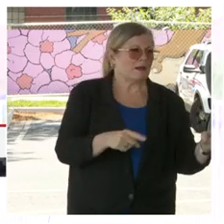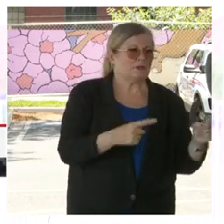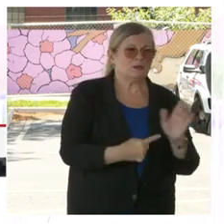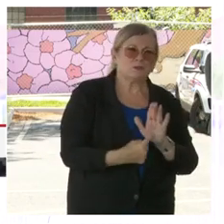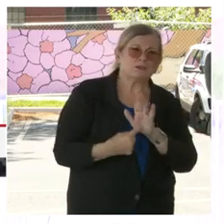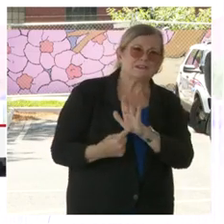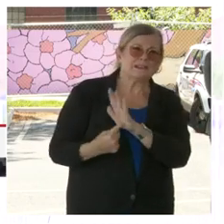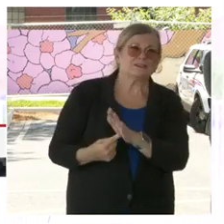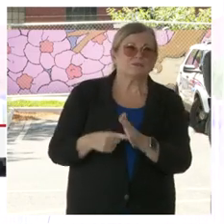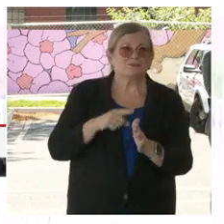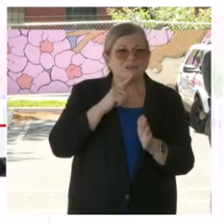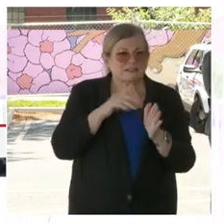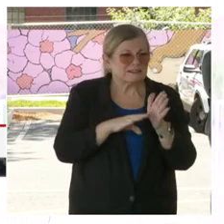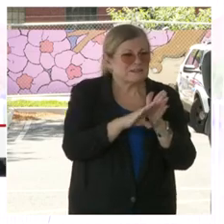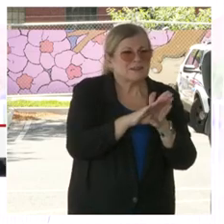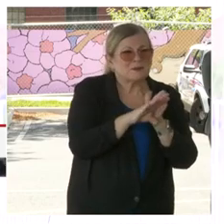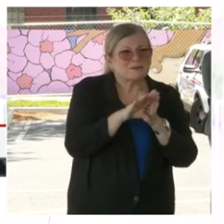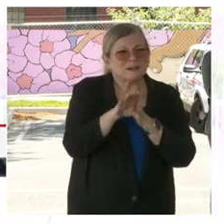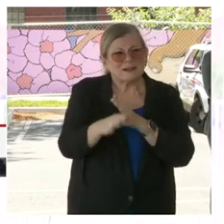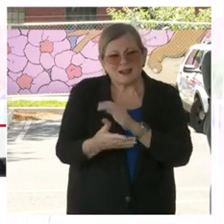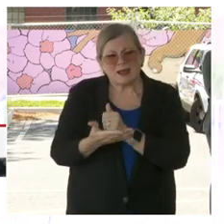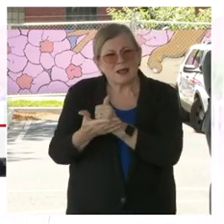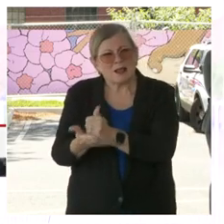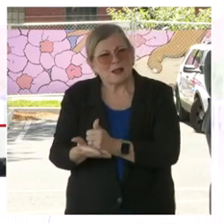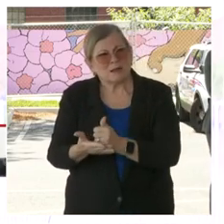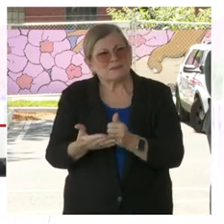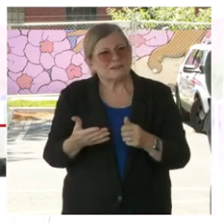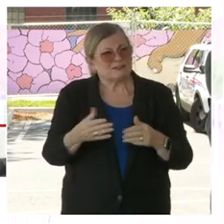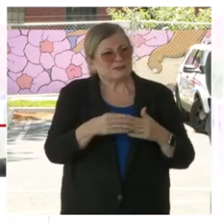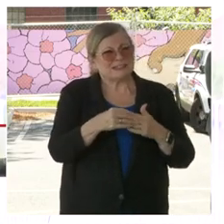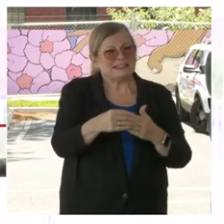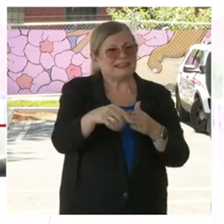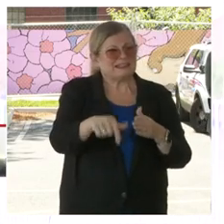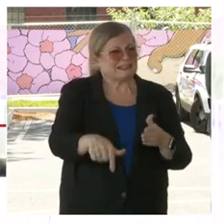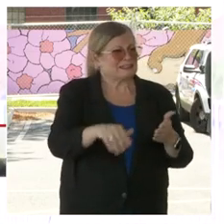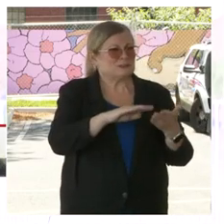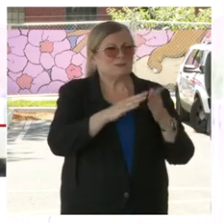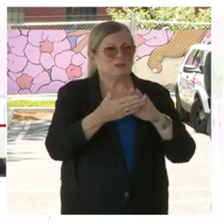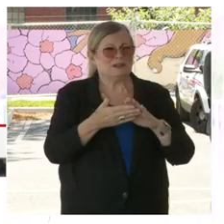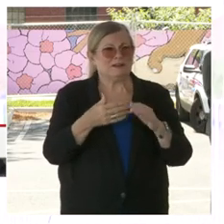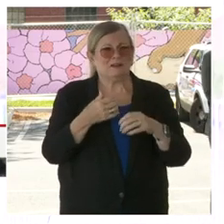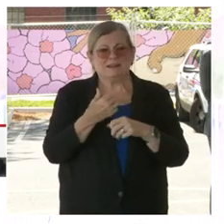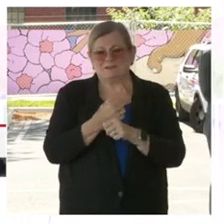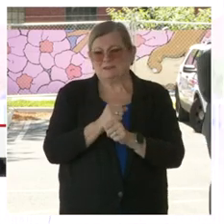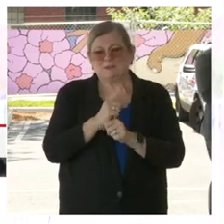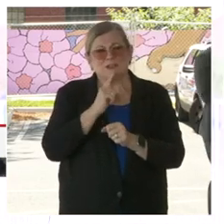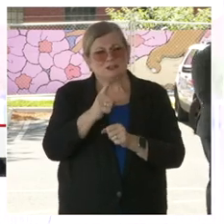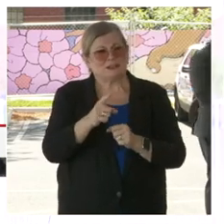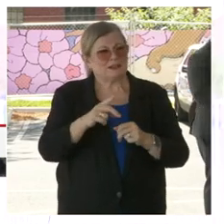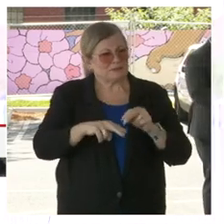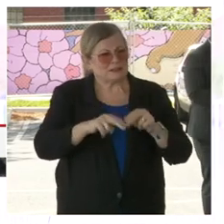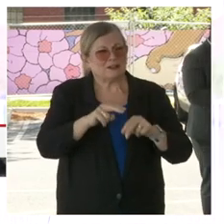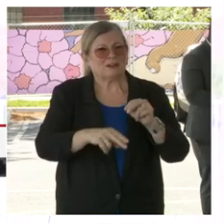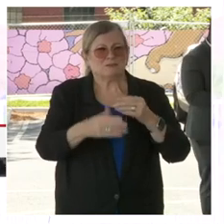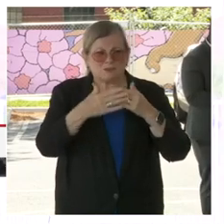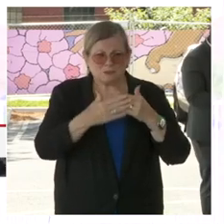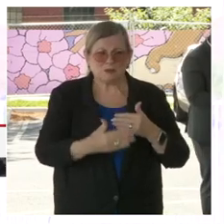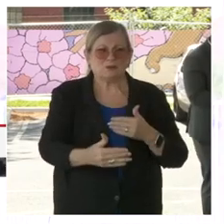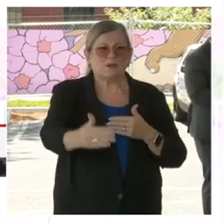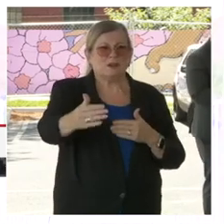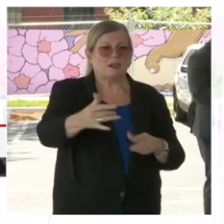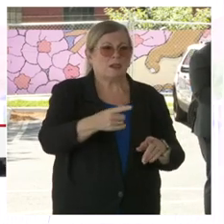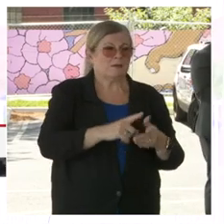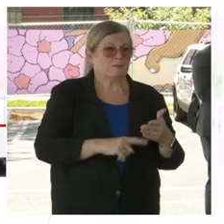process that have led to the interim retail village and the buildings that will follow it. Those who come before us and those we are honored to